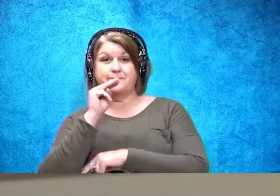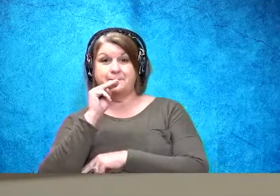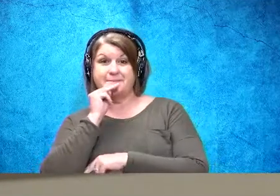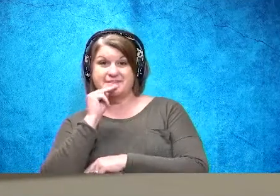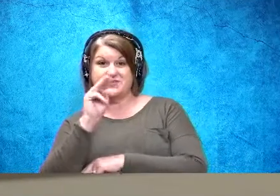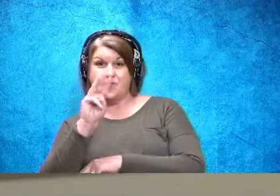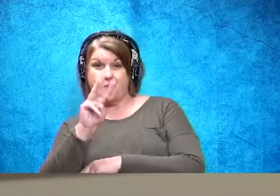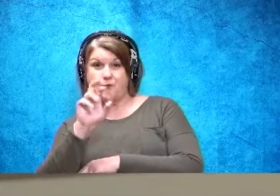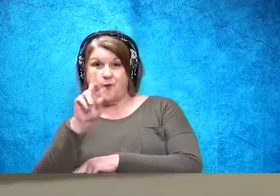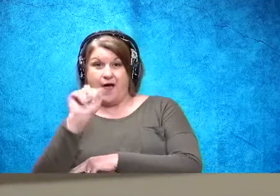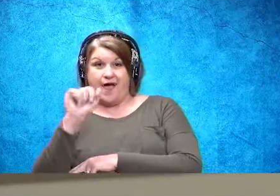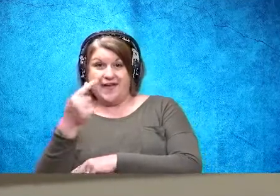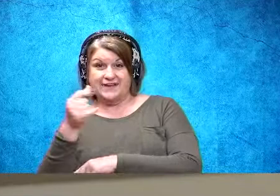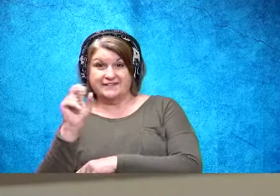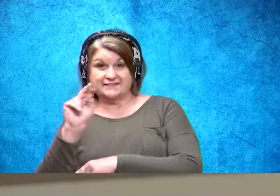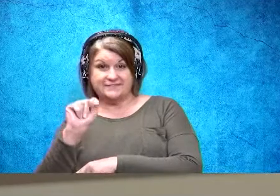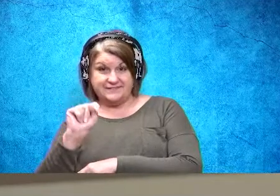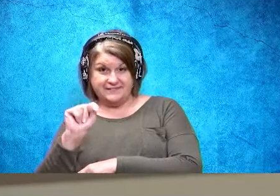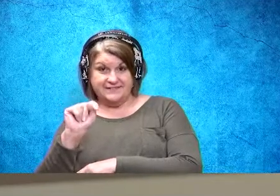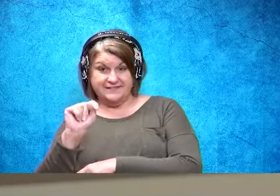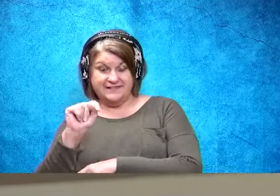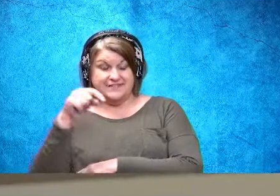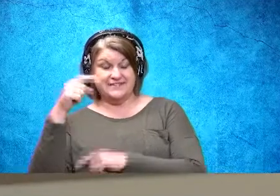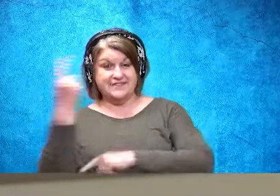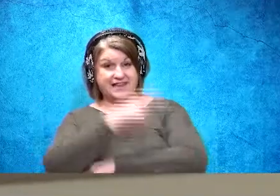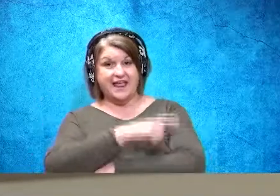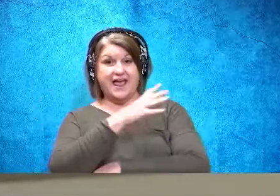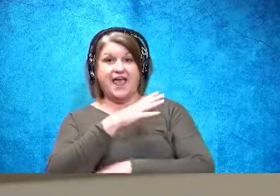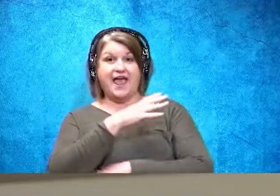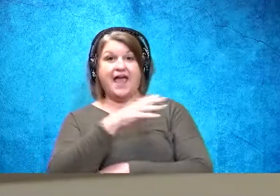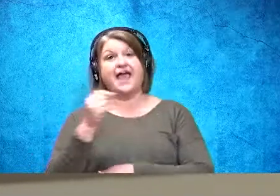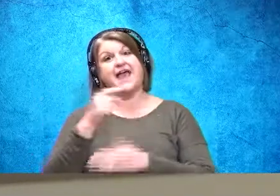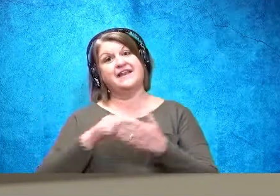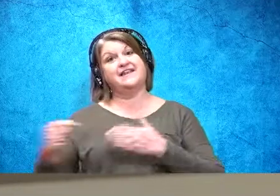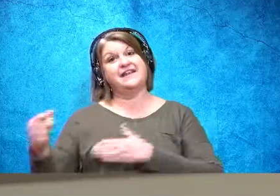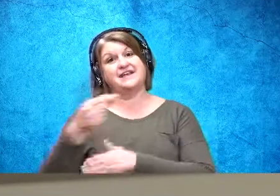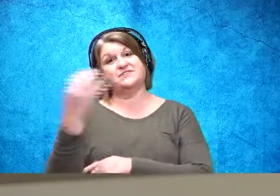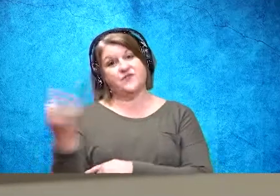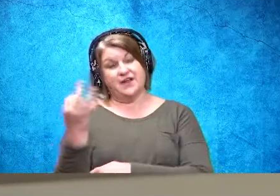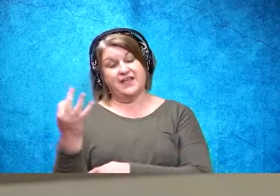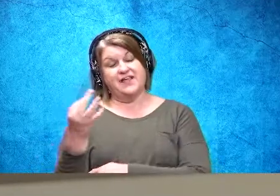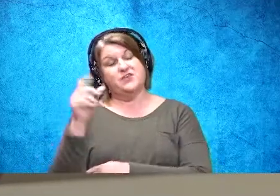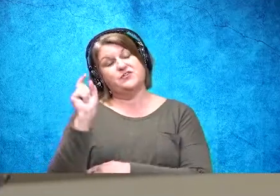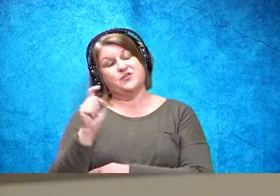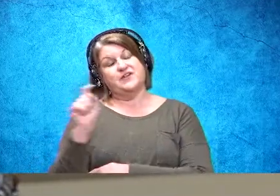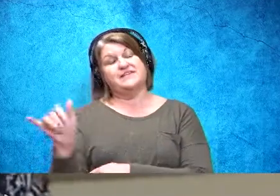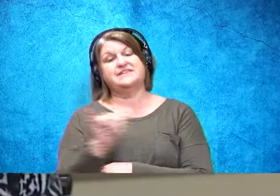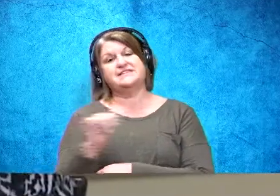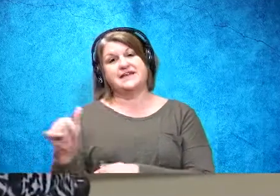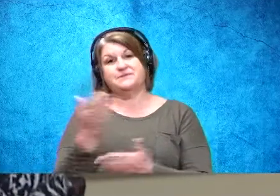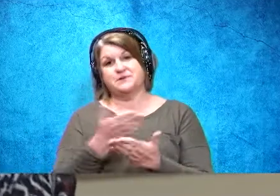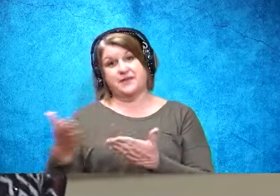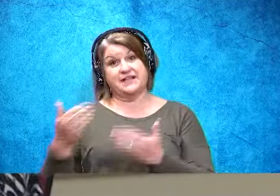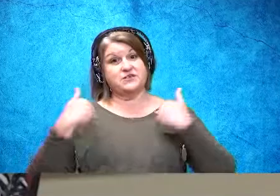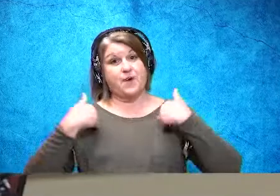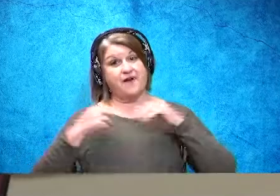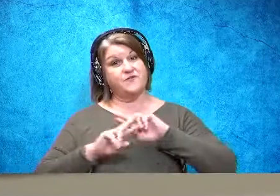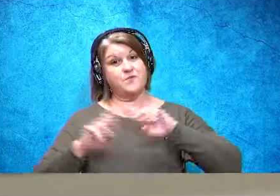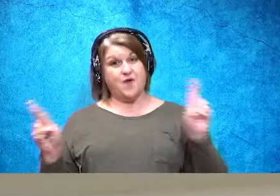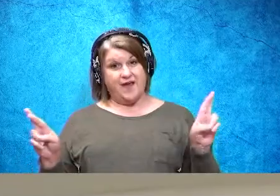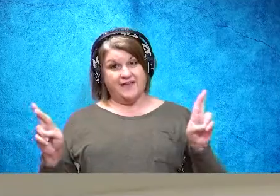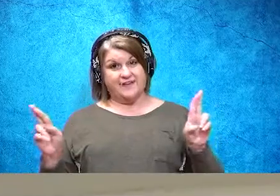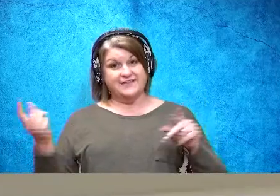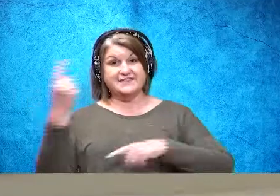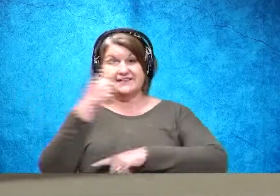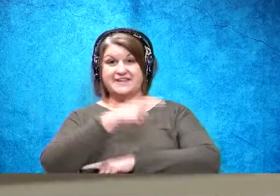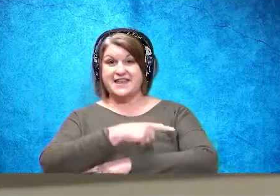this week, and then next Friday I'll be here again. So you're going to need the same supplies, so have those ready. All right, and today we're